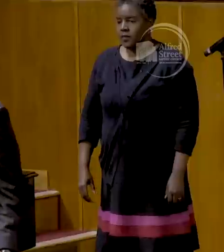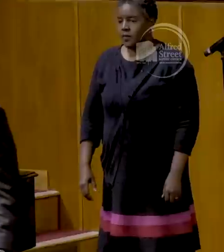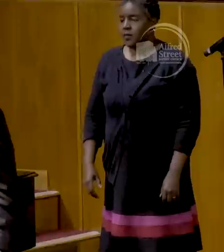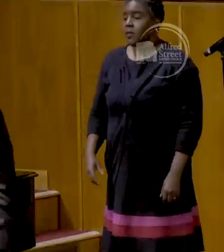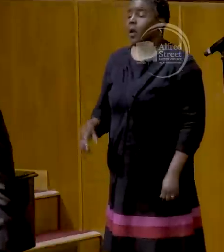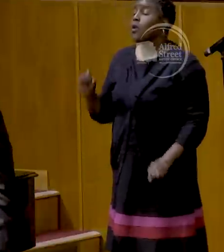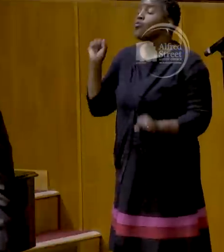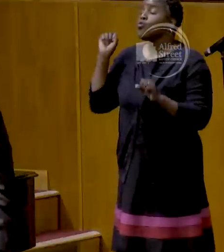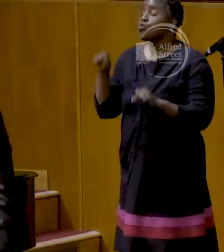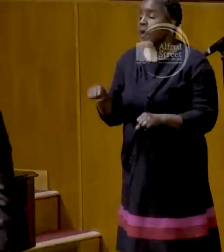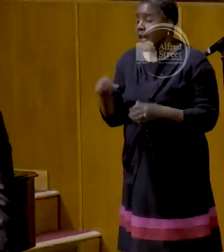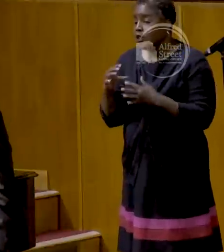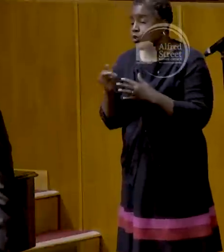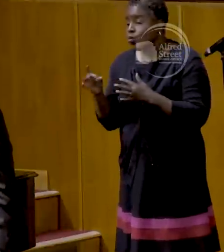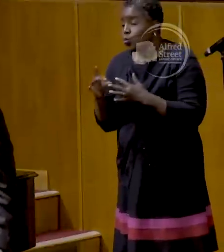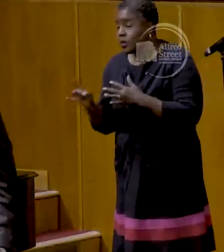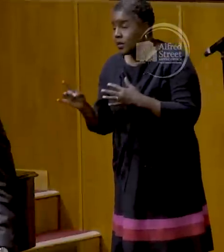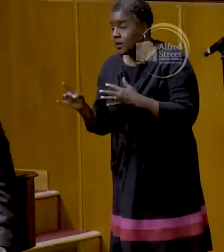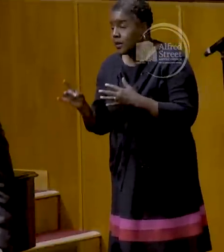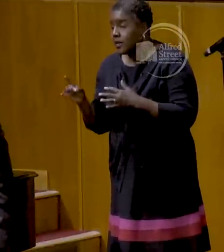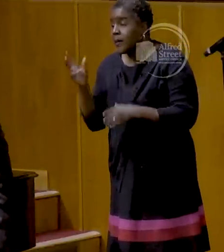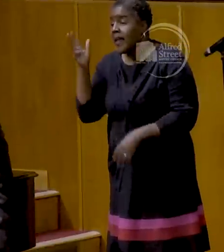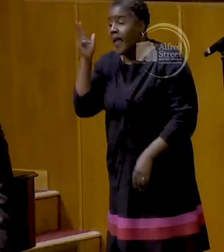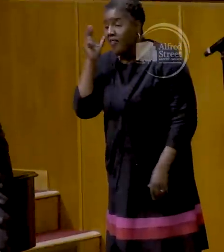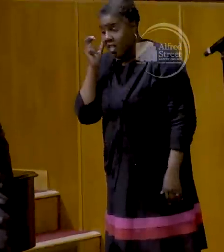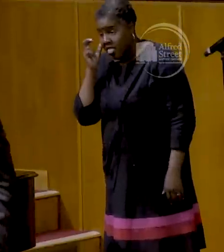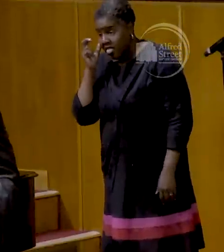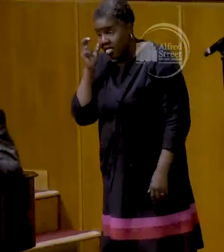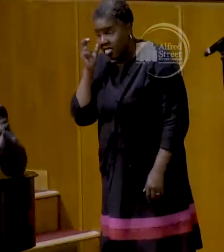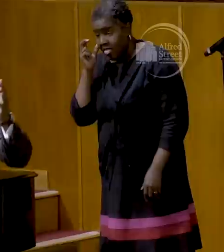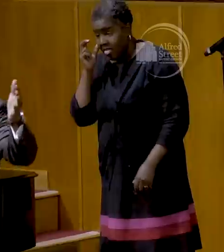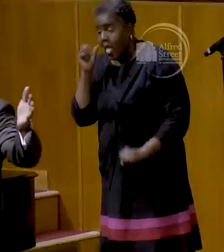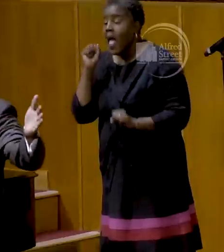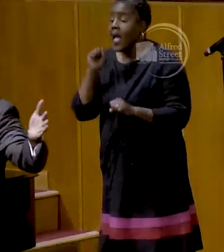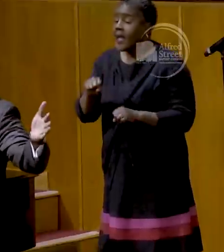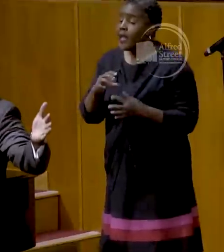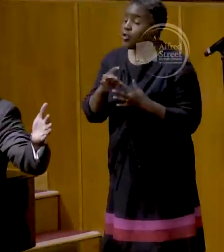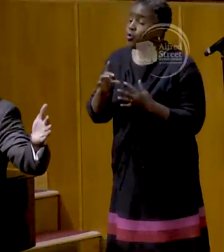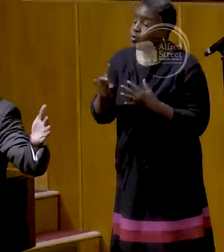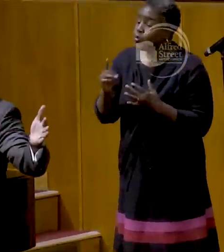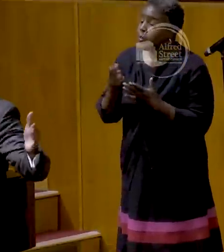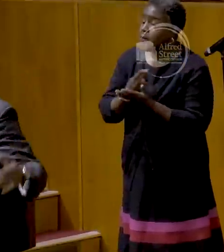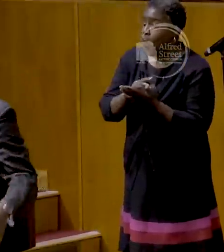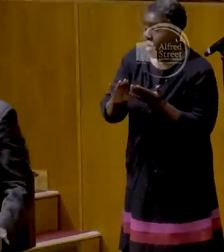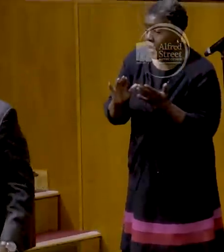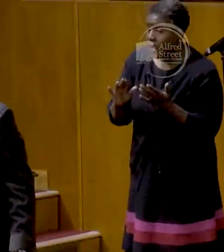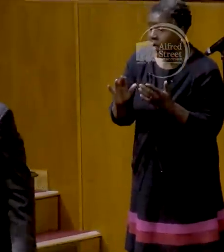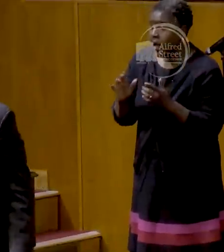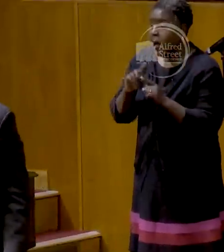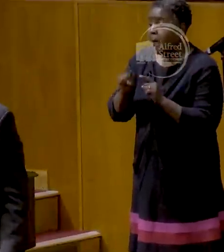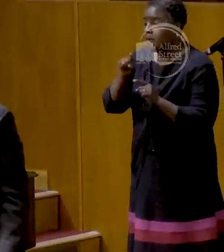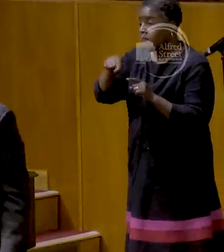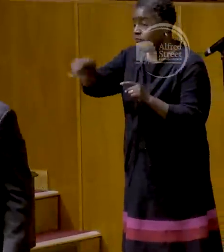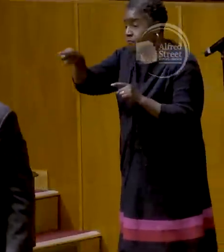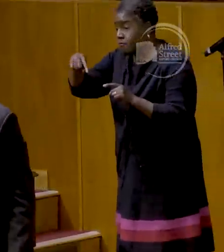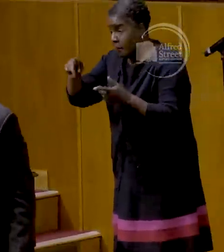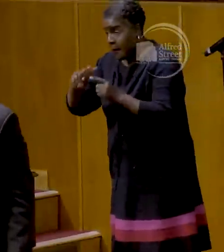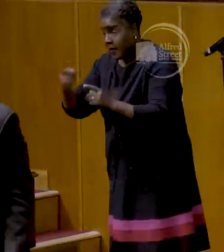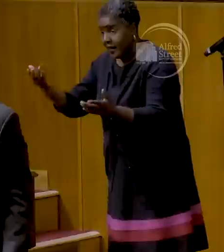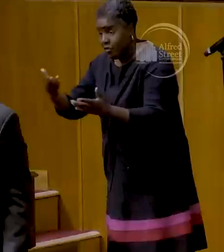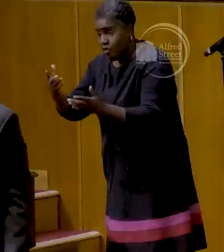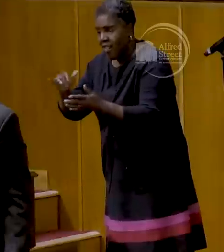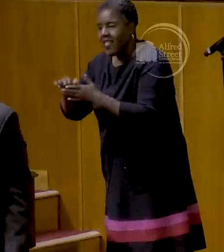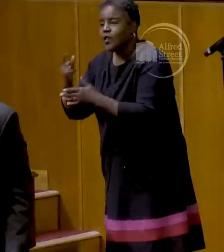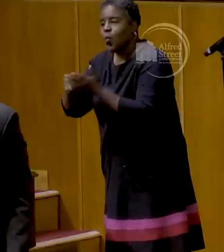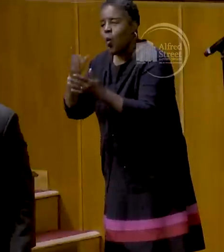You can choose to be evil, and you can choose to be holy. This side over here, that's what